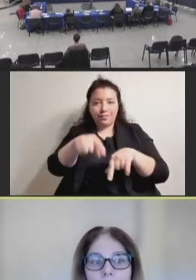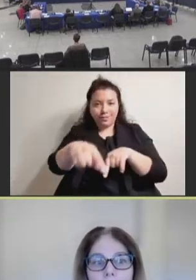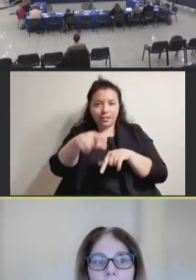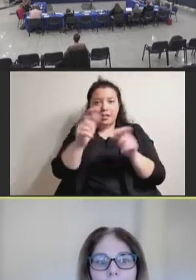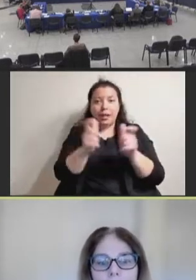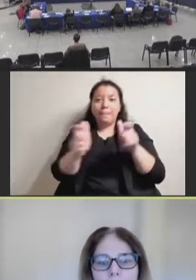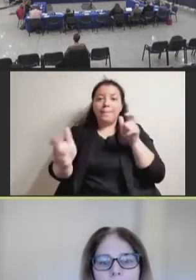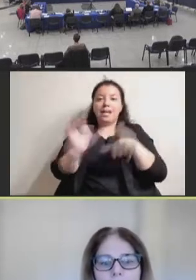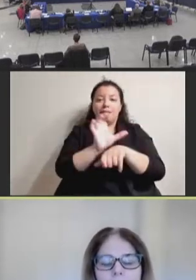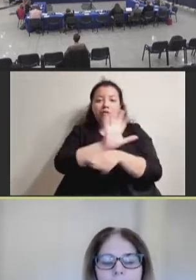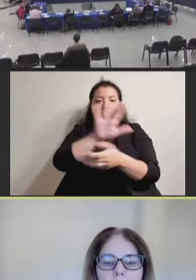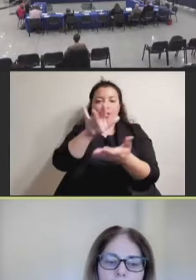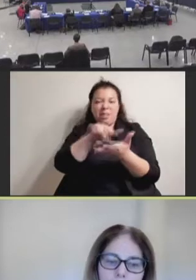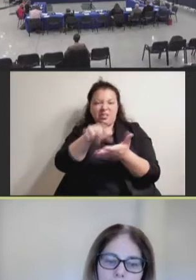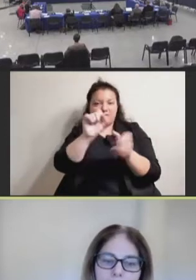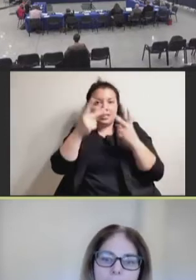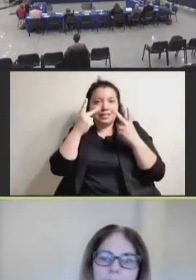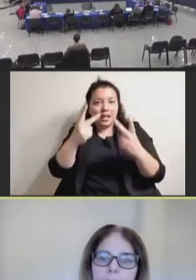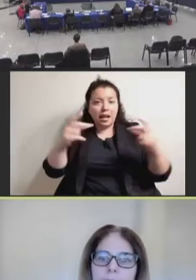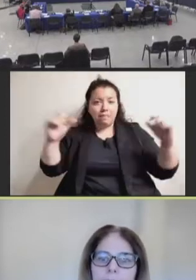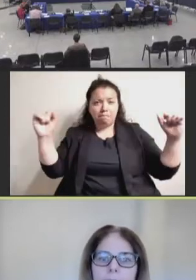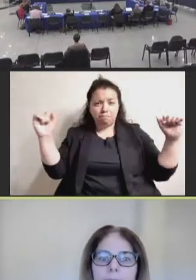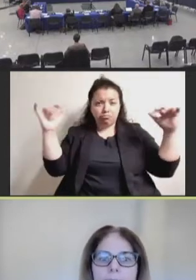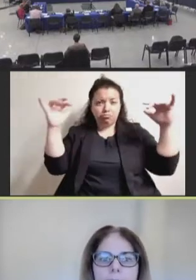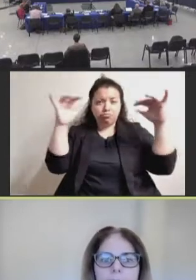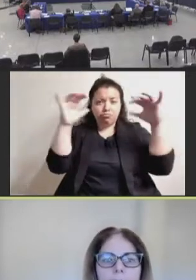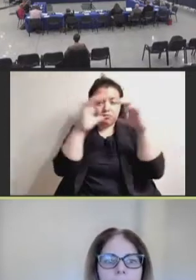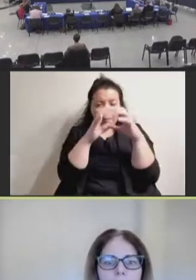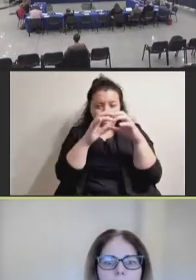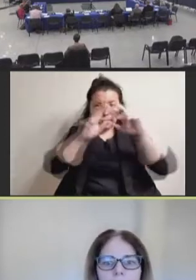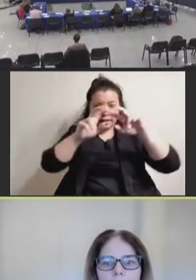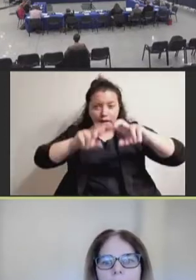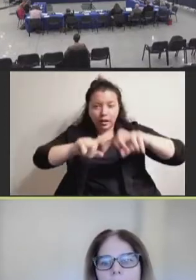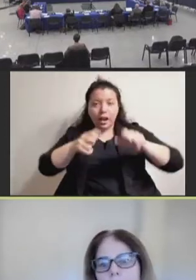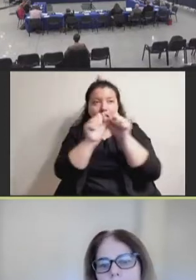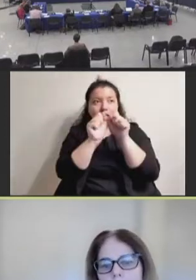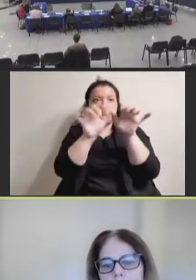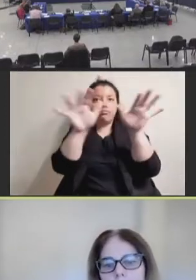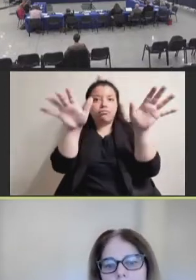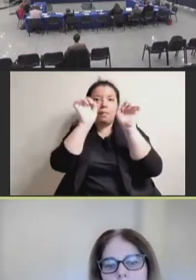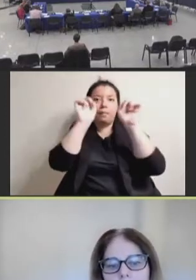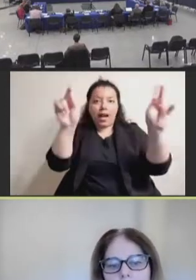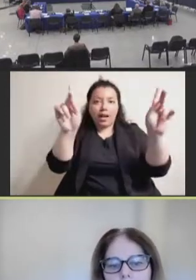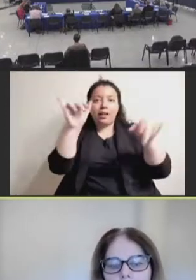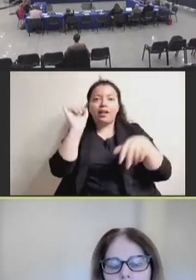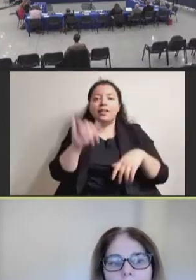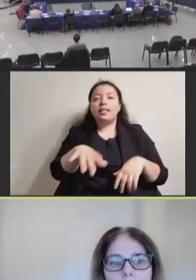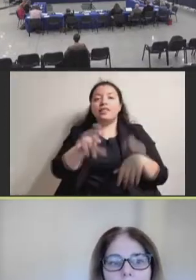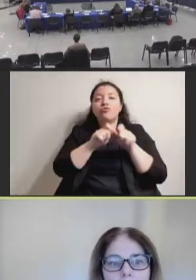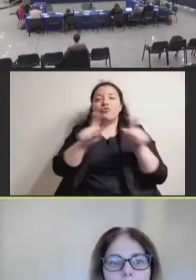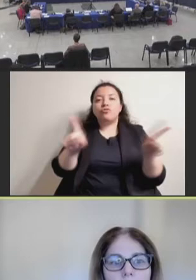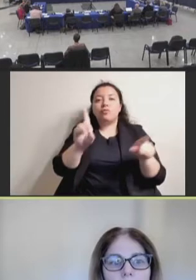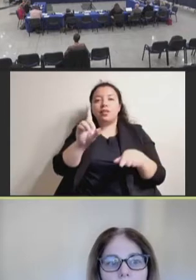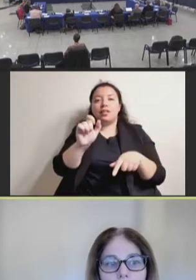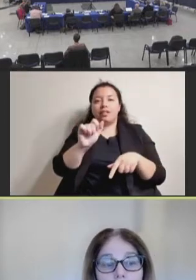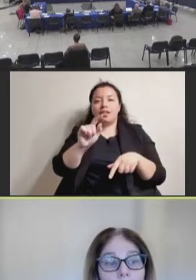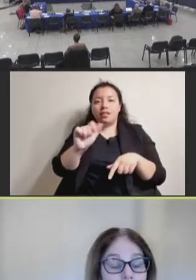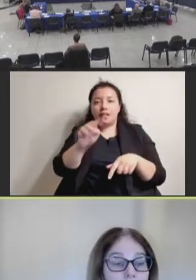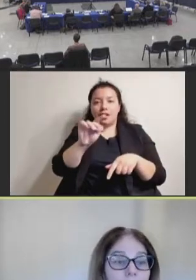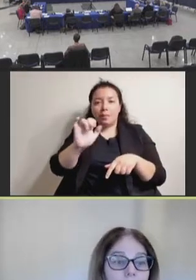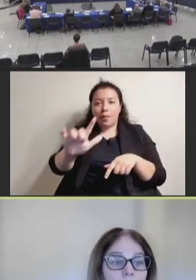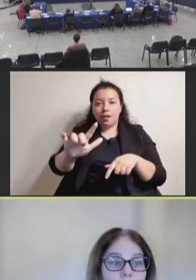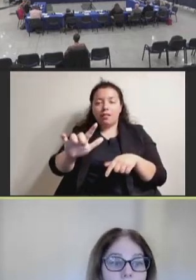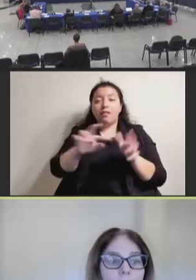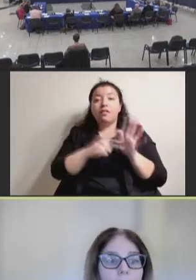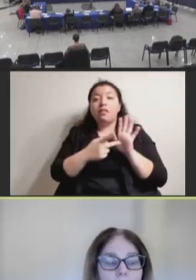just necessary for the study is then transmitted back to the site that's leading the study. So that's what's called the distributed data model. So we're not sending all the